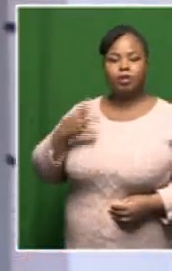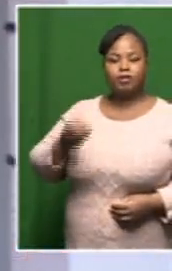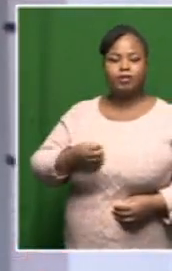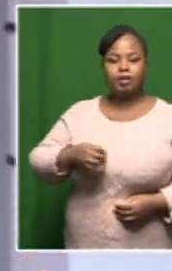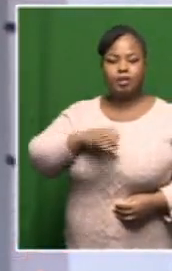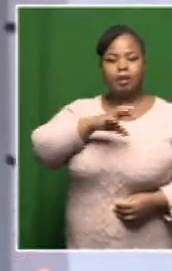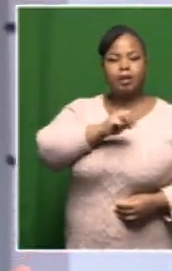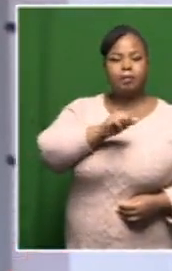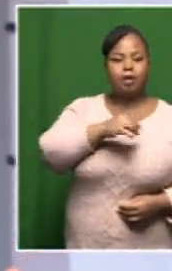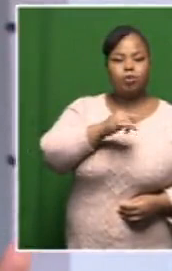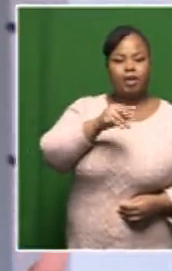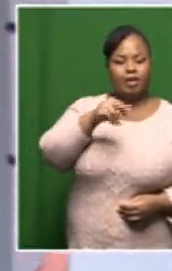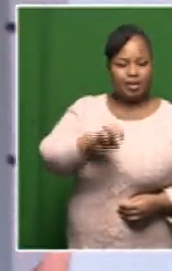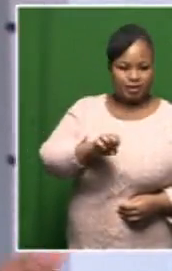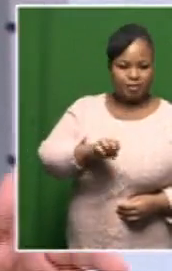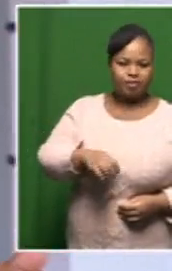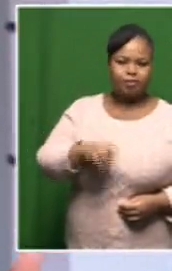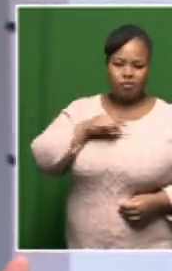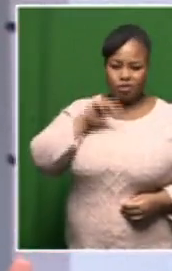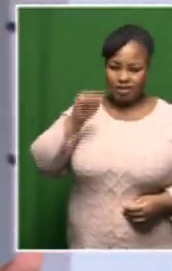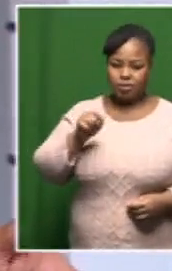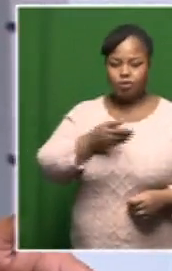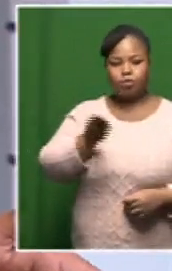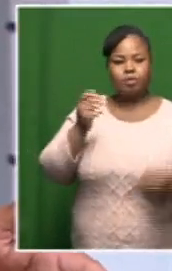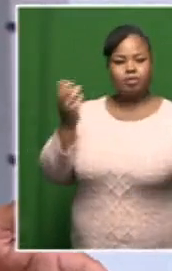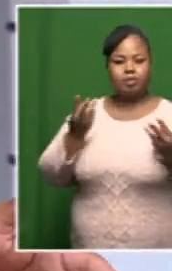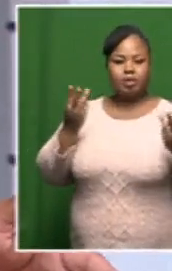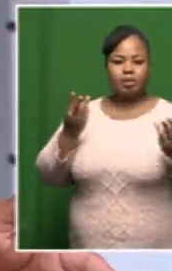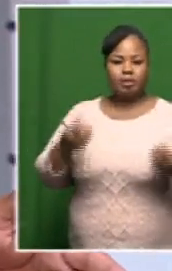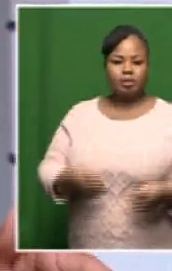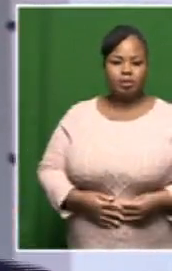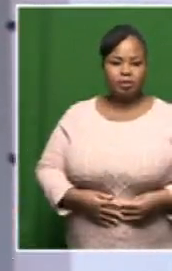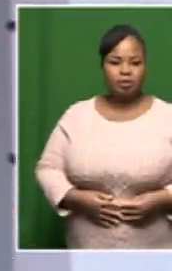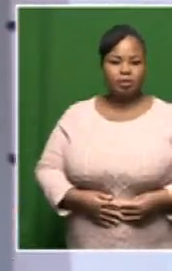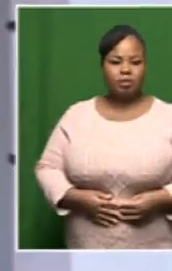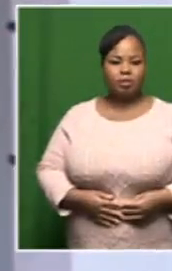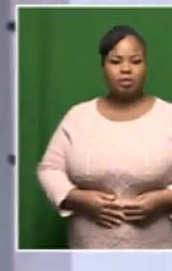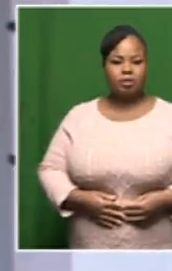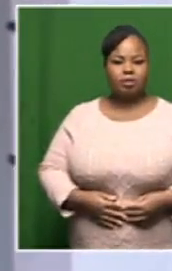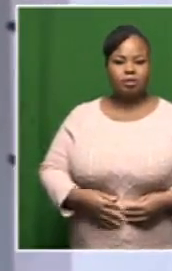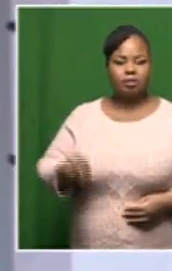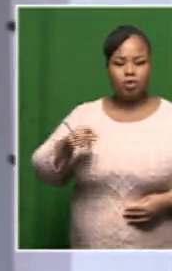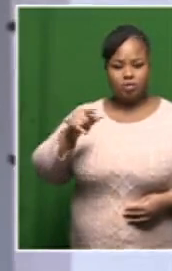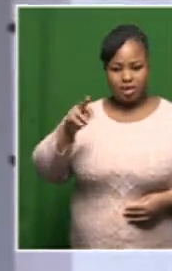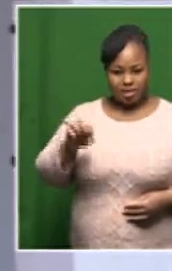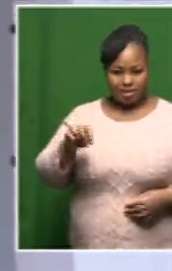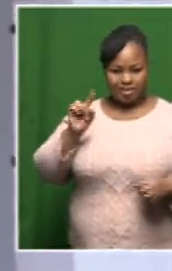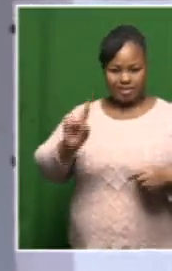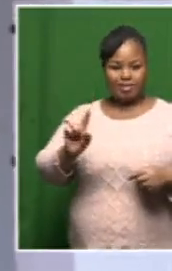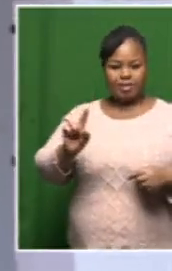Cyril Makubani. You know what I'm saying? So now these people, they were taken. Cyril Makubani, he